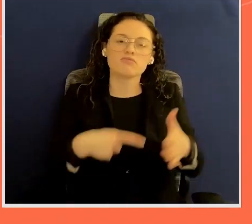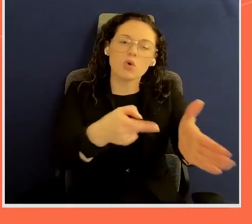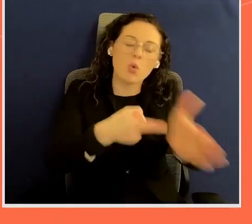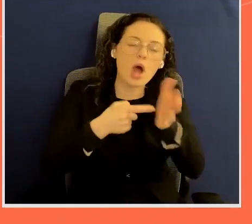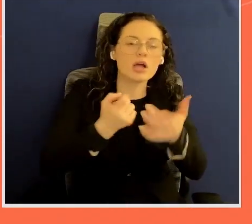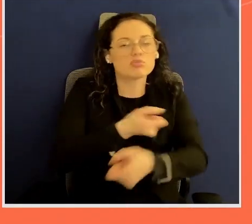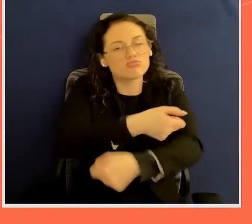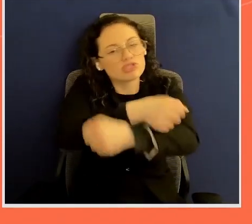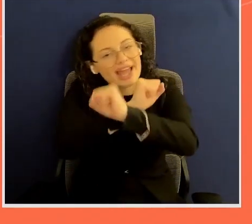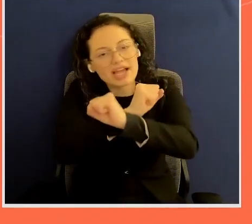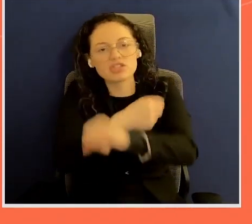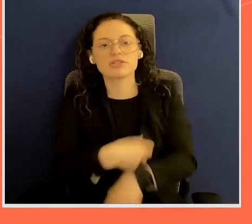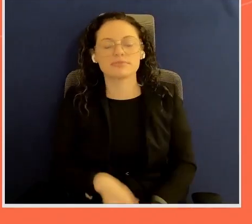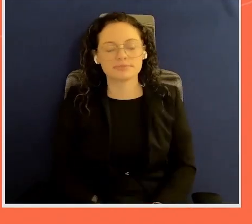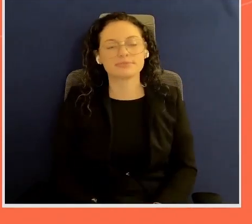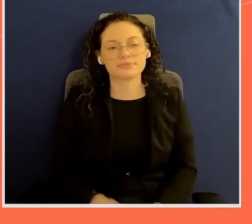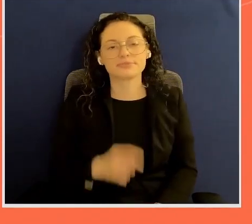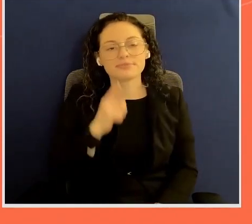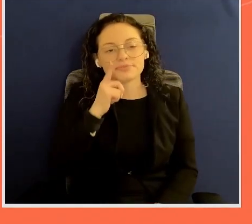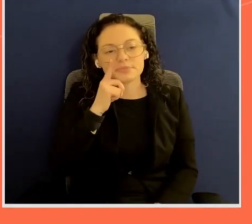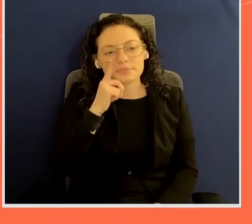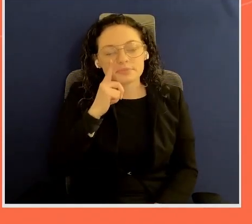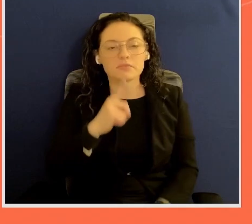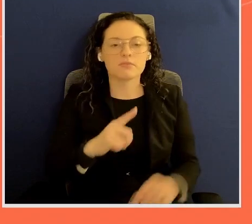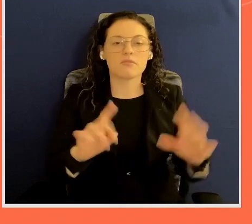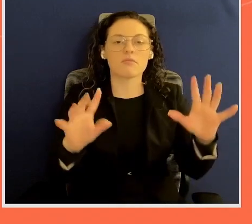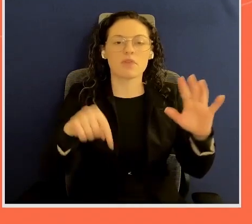then, Palau has continued its stewardship by